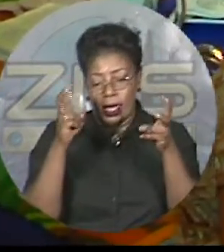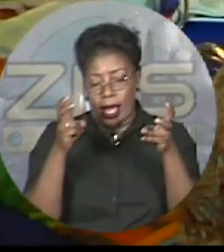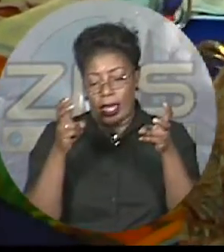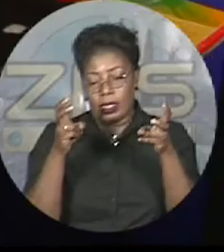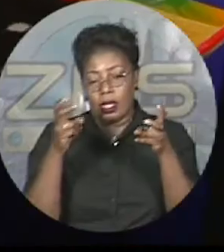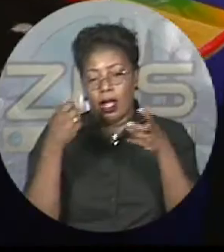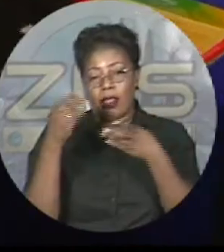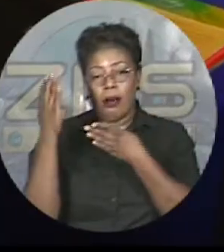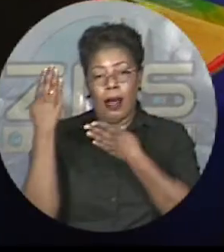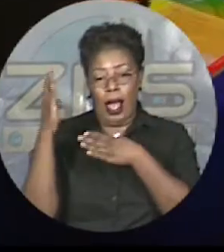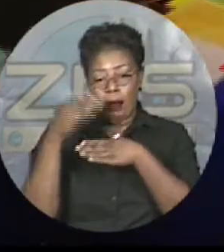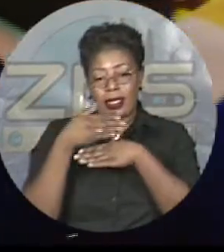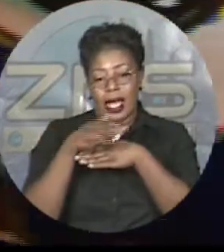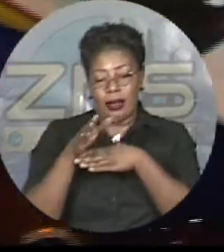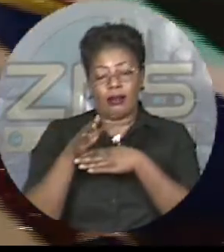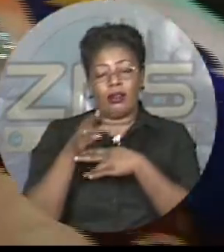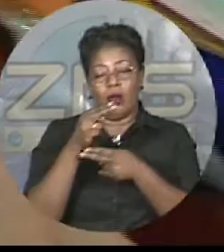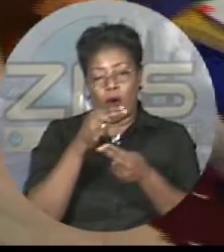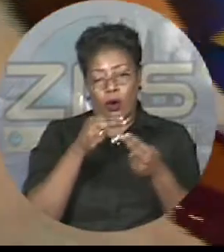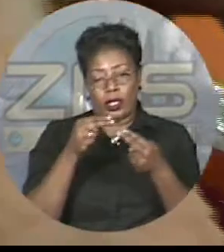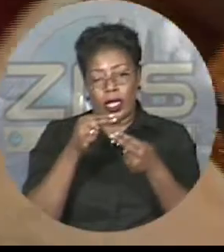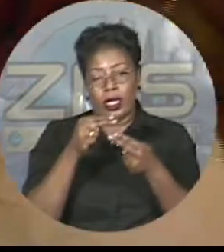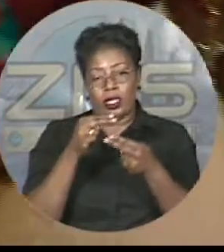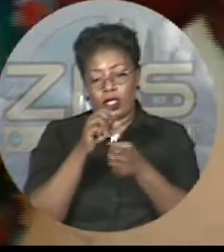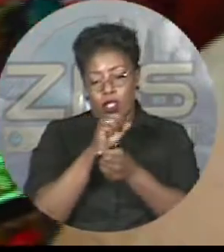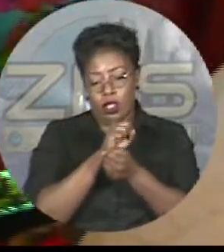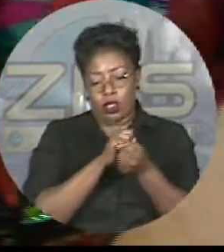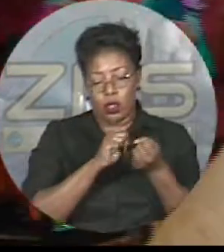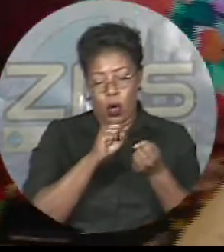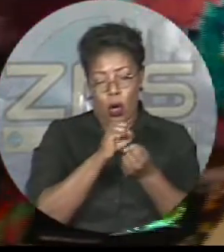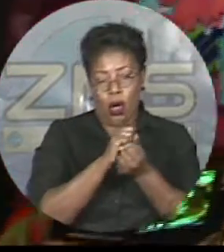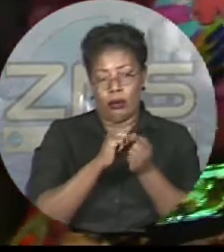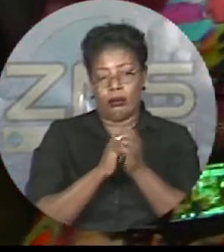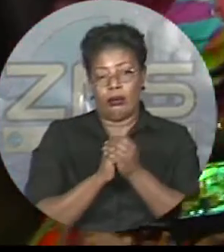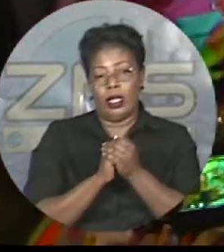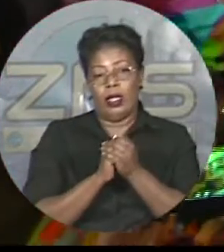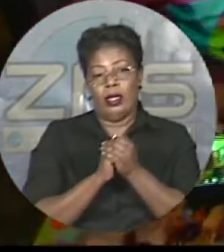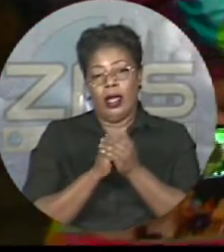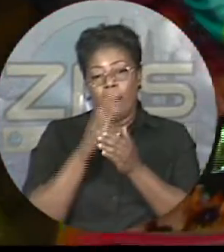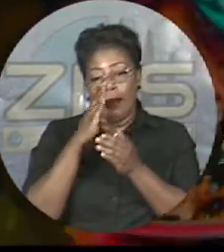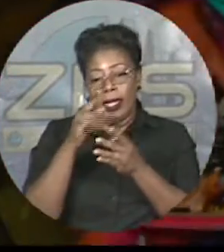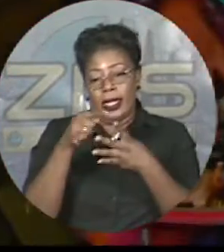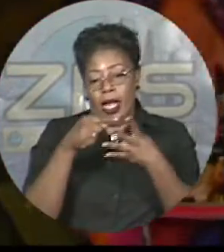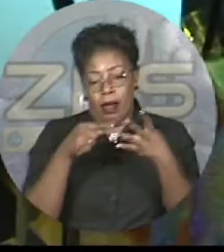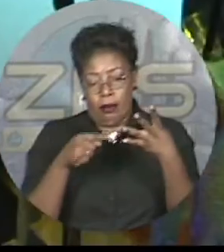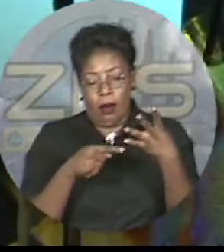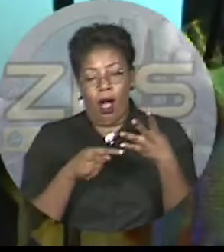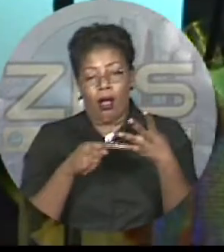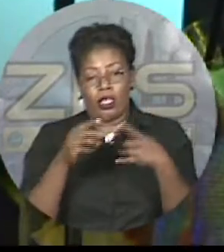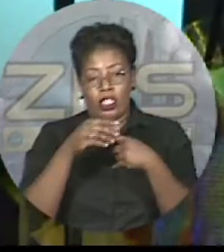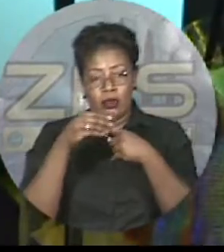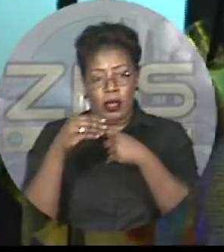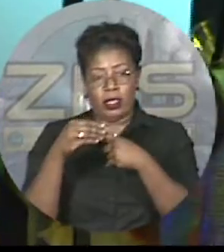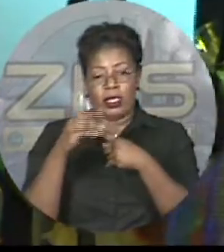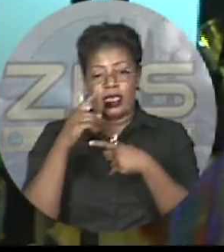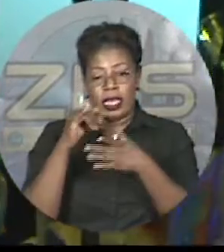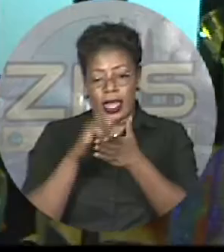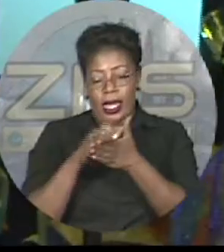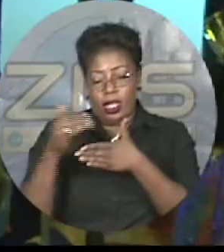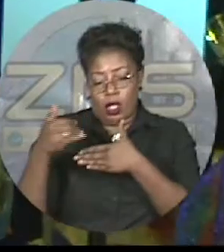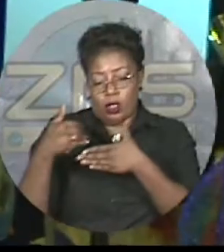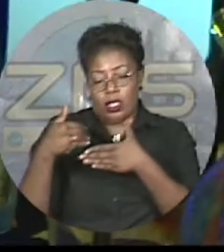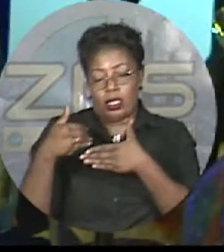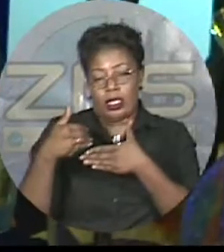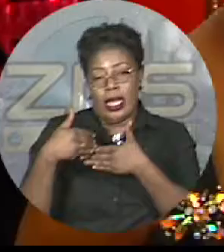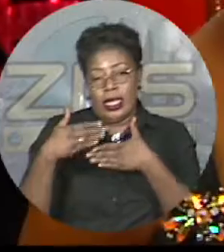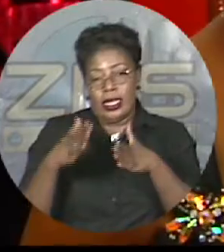the Bahamas following the devastating storm. And being among the elite, he also sought aid for our closest neighbor